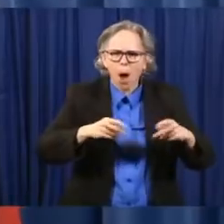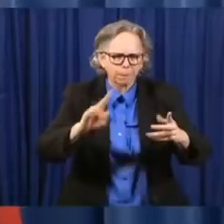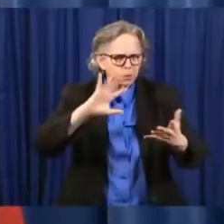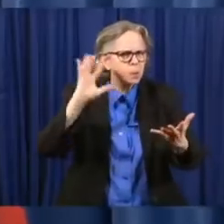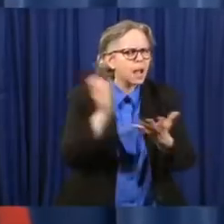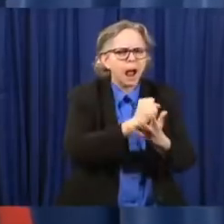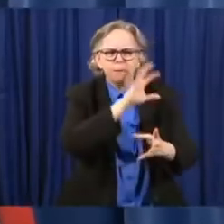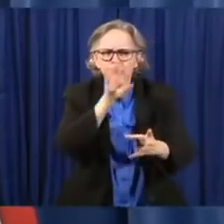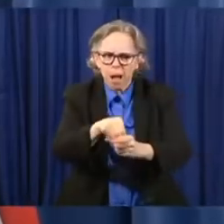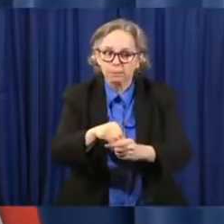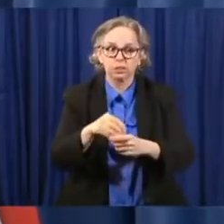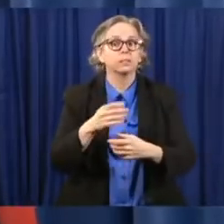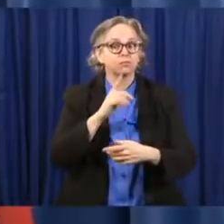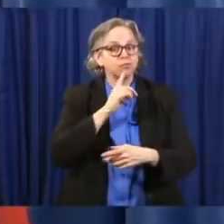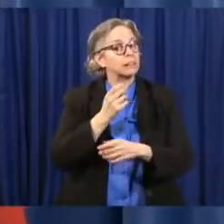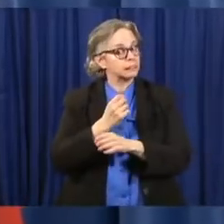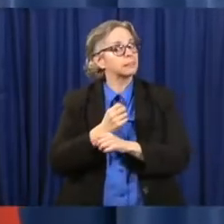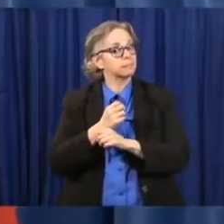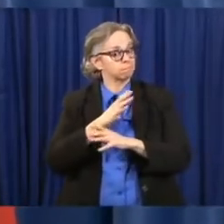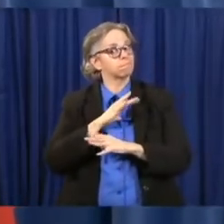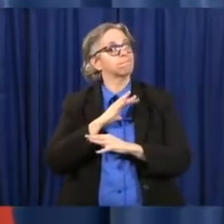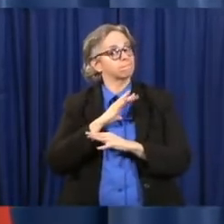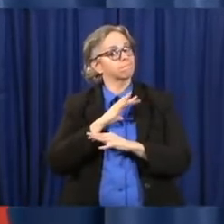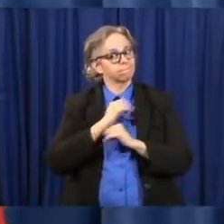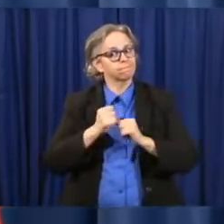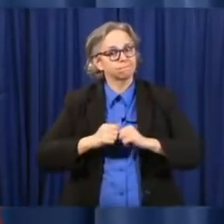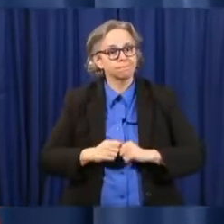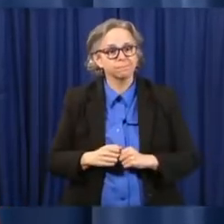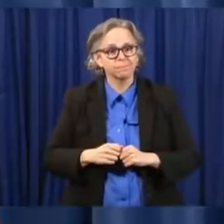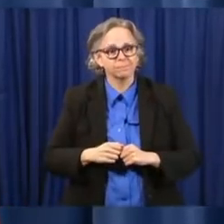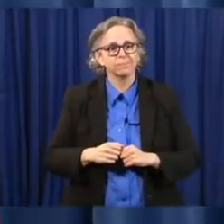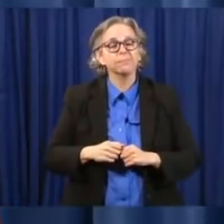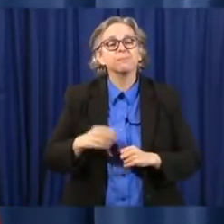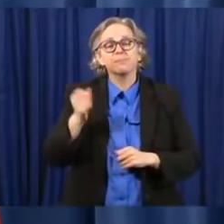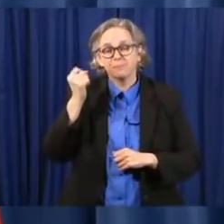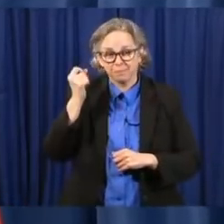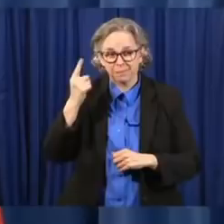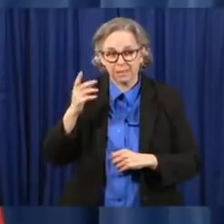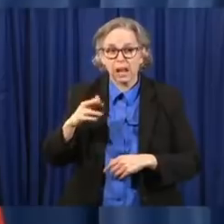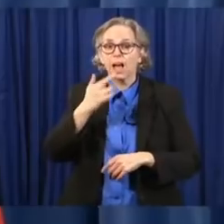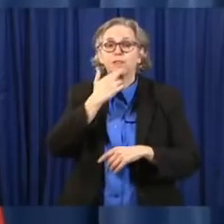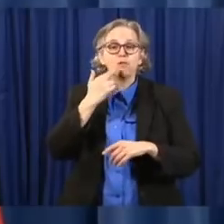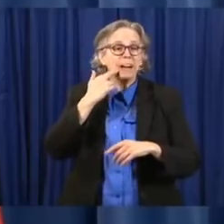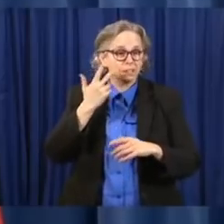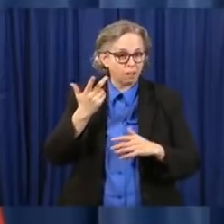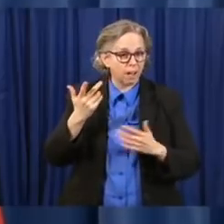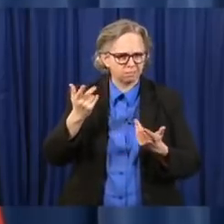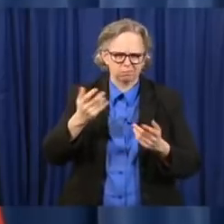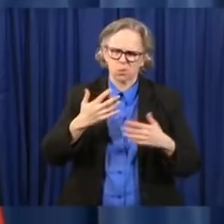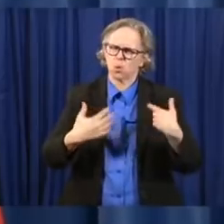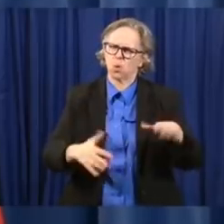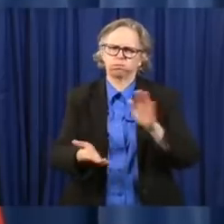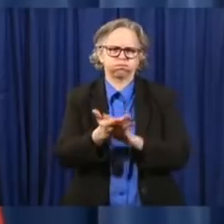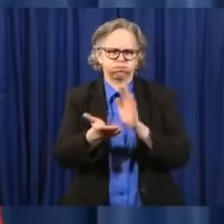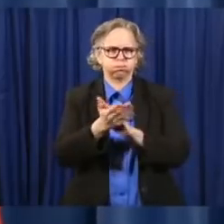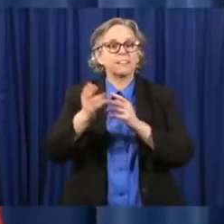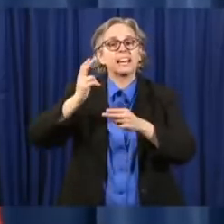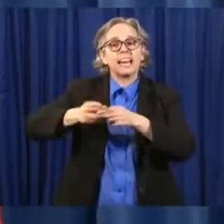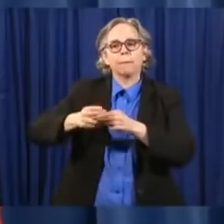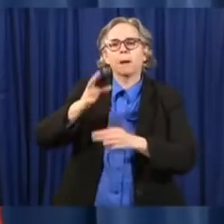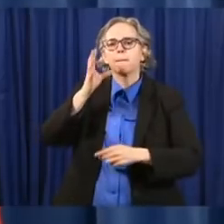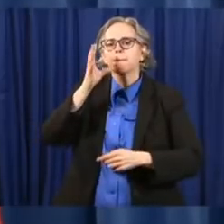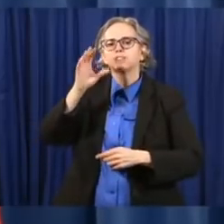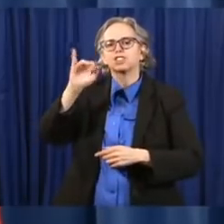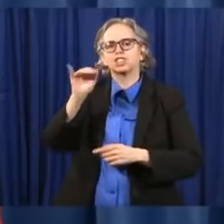physical distancing. I salute Joe Mama's Kitchen, their volunteers, for stepping up during this time. What a